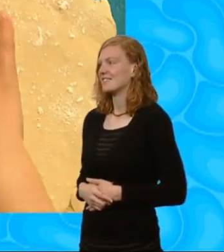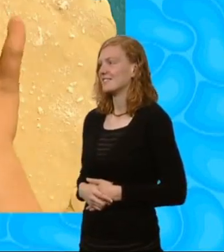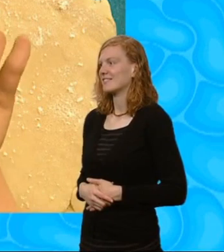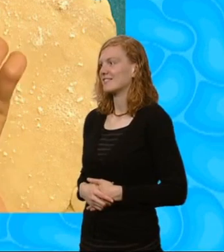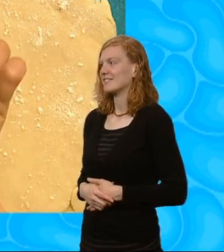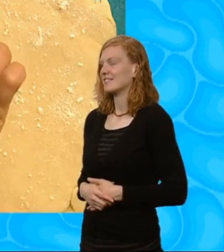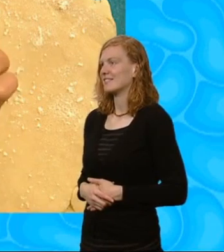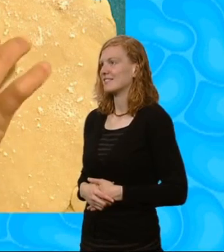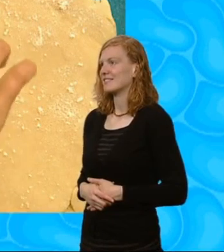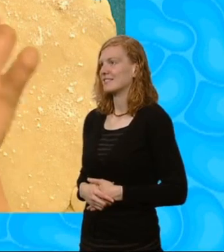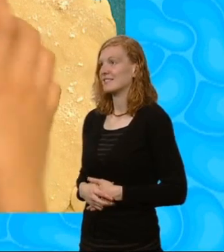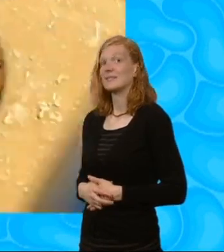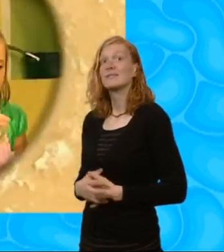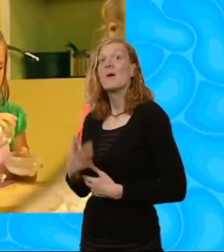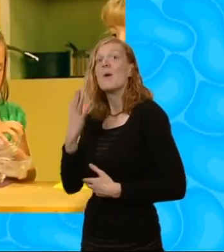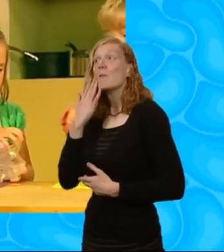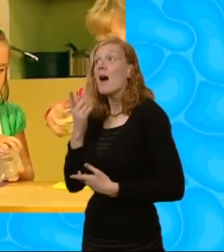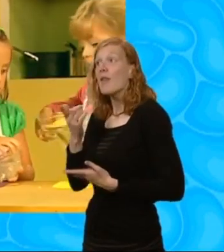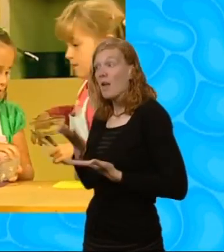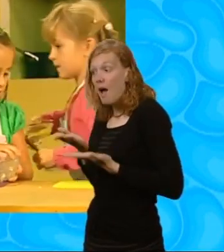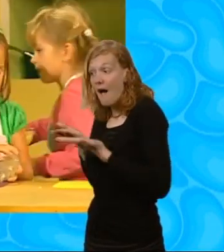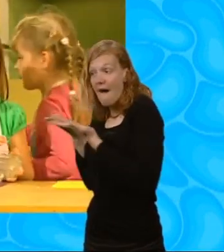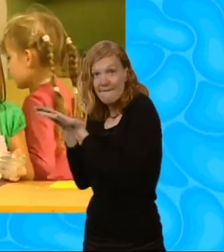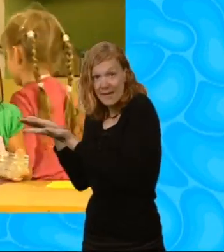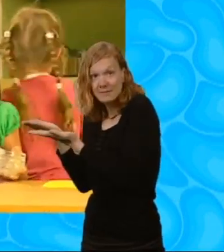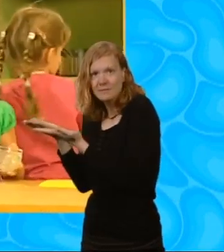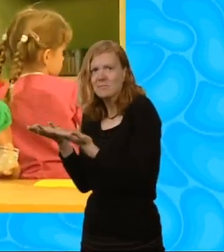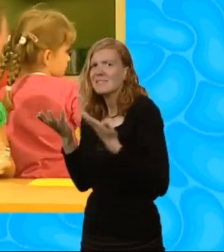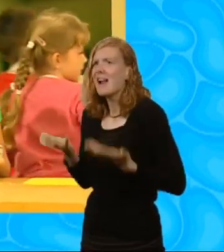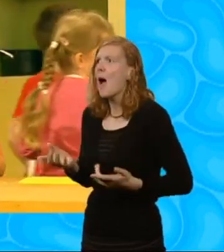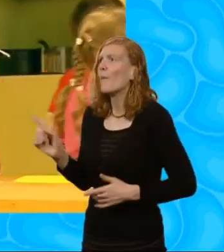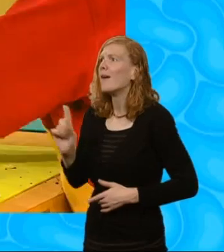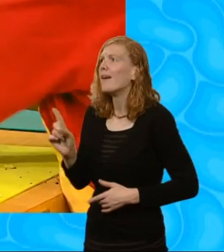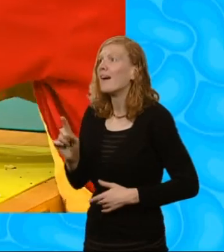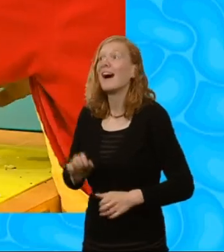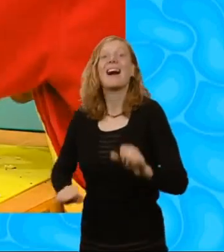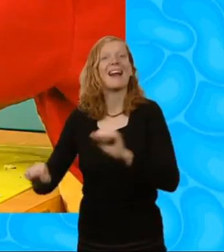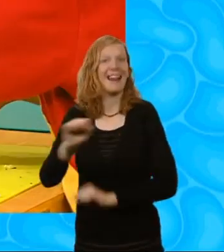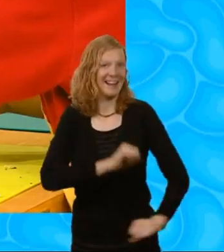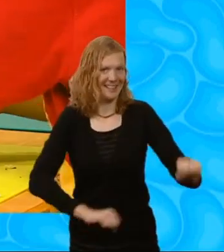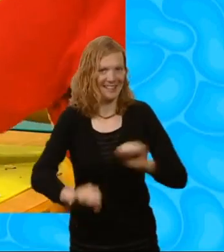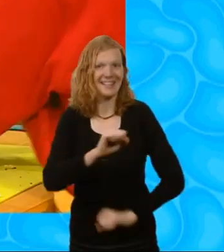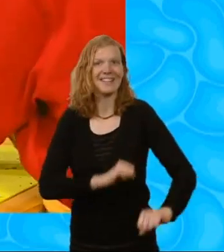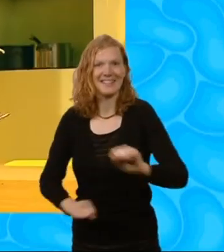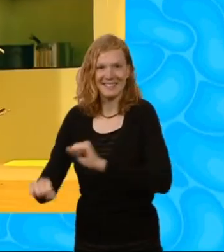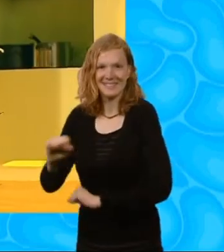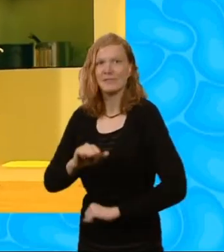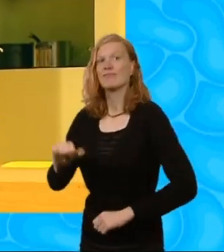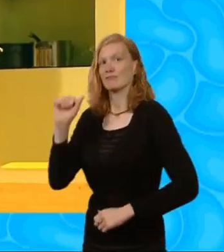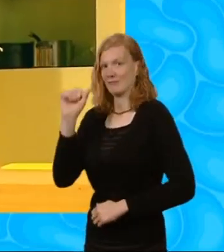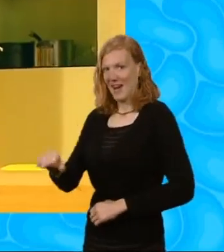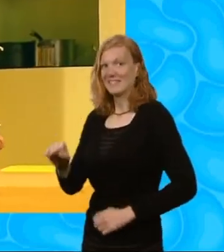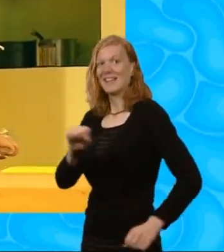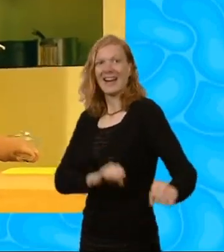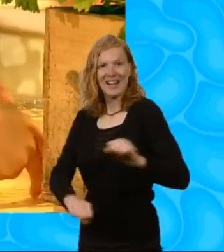Whilst our cheesy chickens are cooking, it's time to... Tidy up! Now, it's always good to put away so we can use things